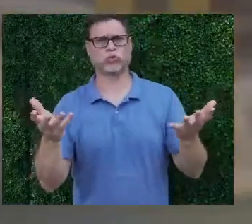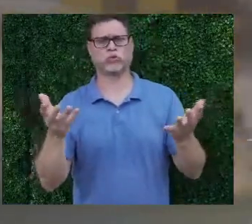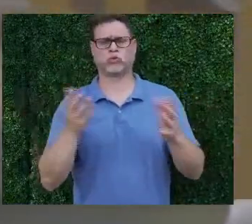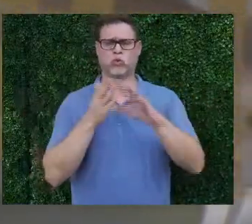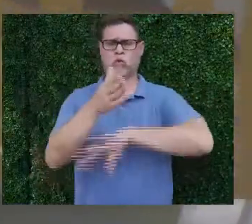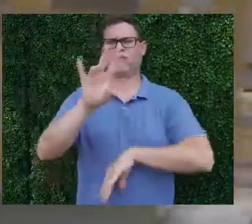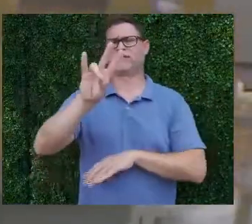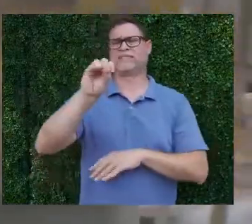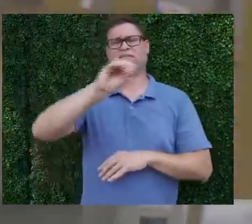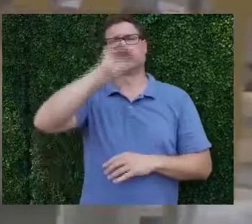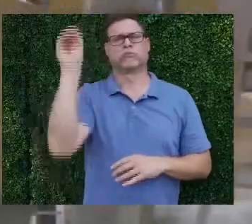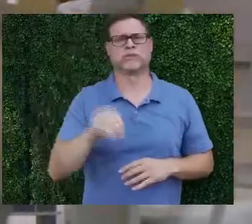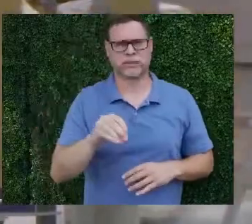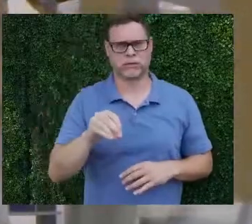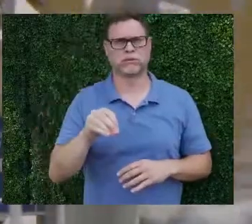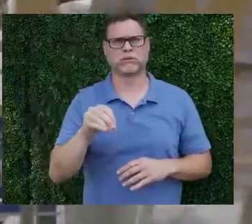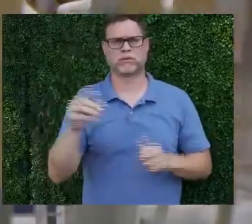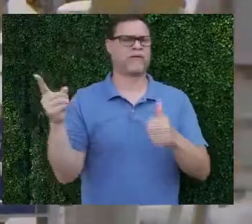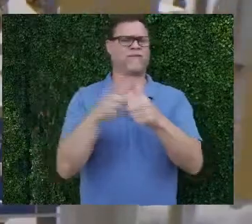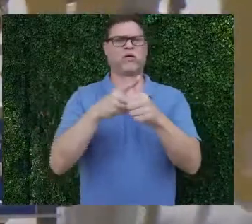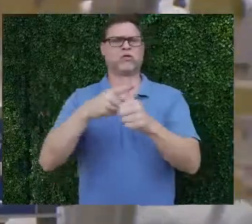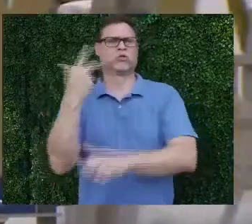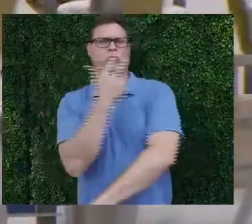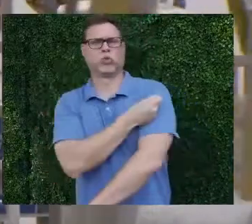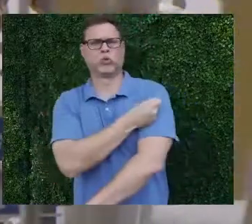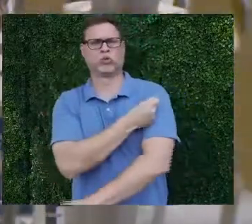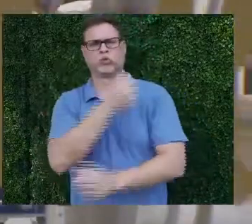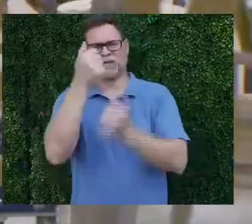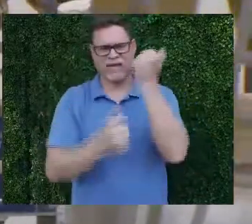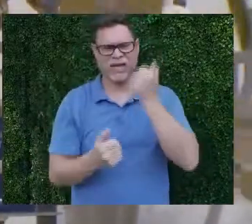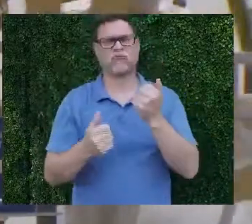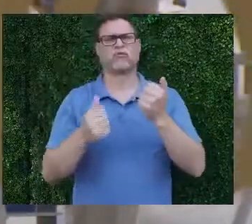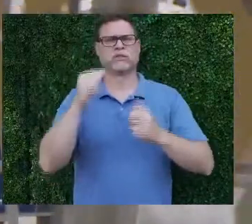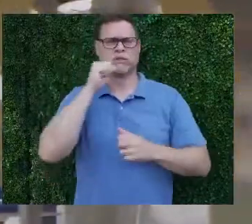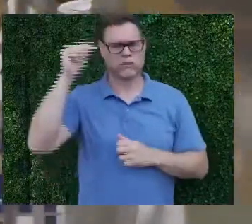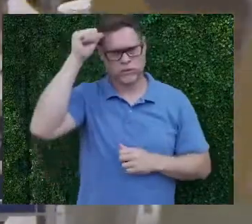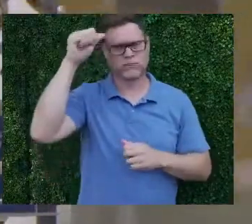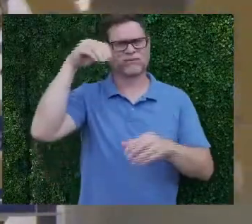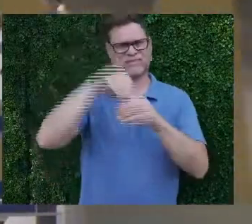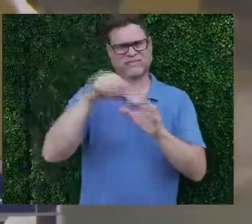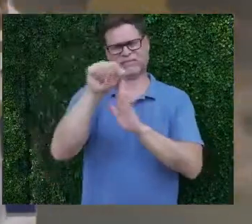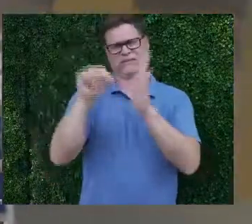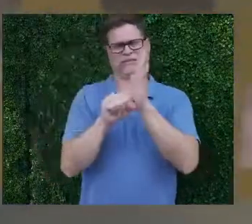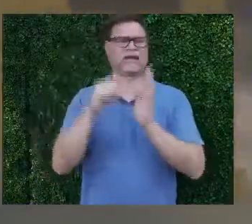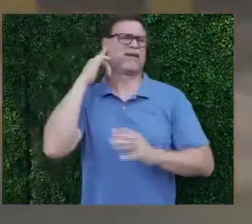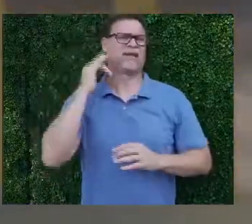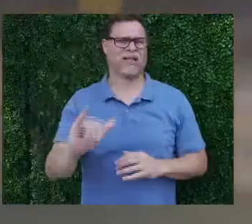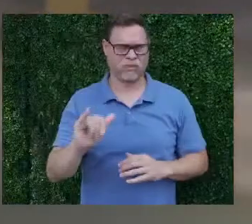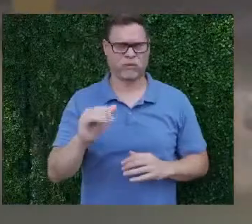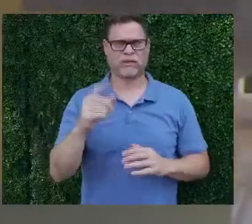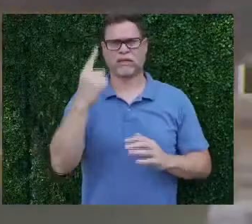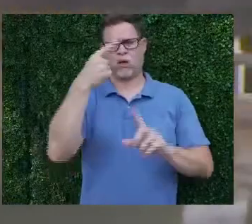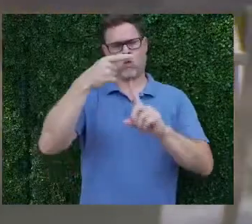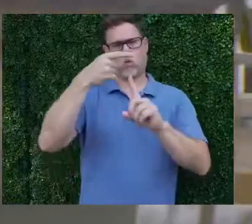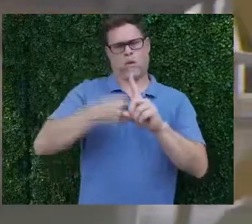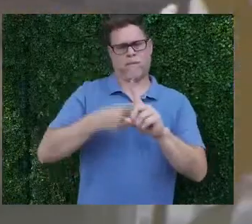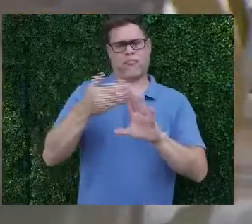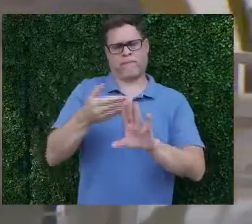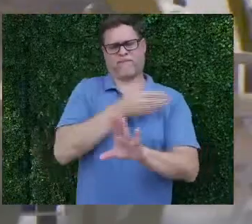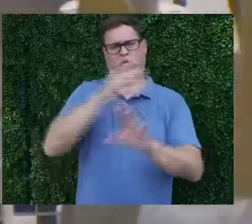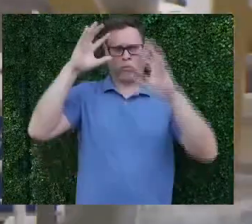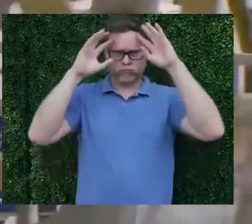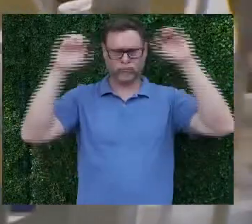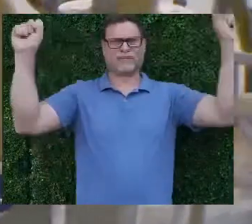over 70% of first doses to every adult in the state of California. We did that 1 month before